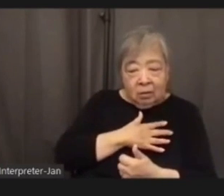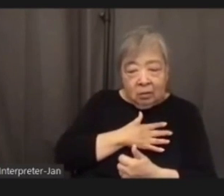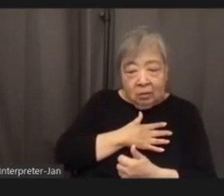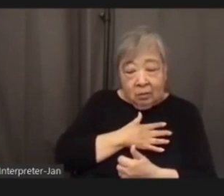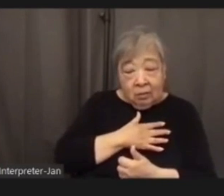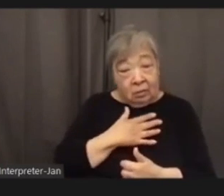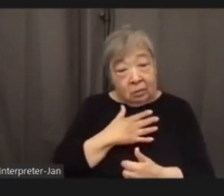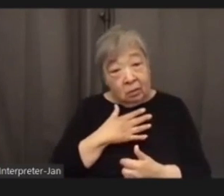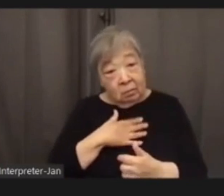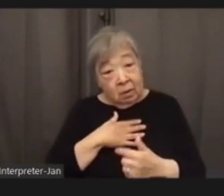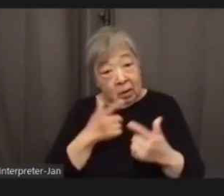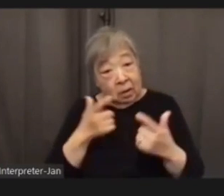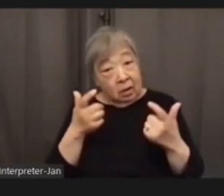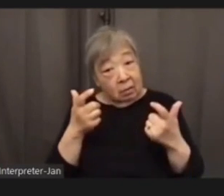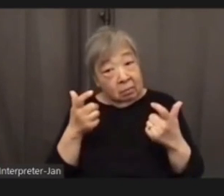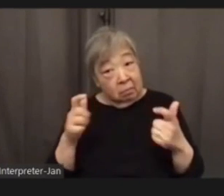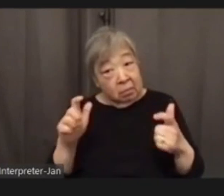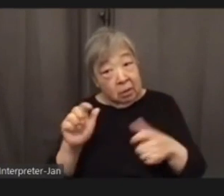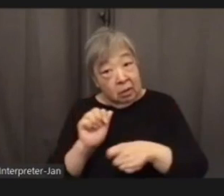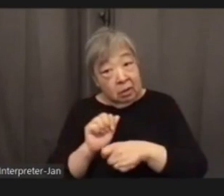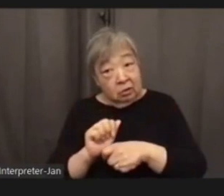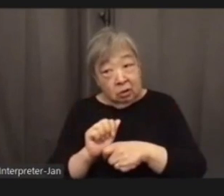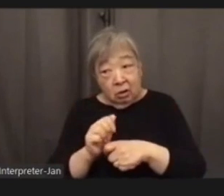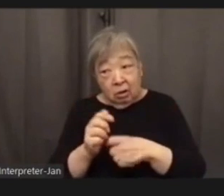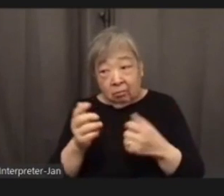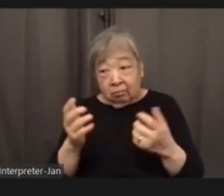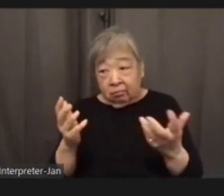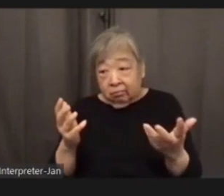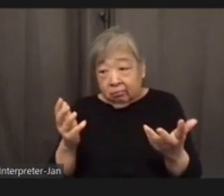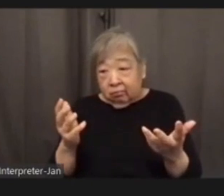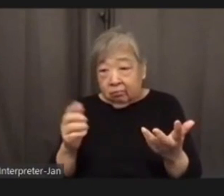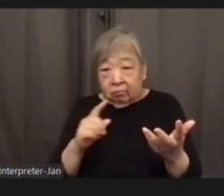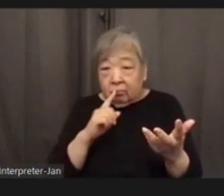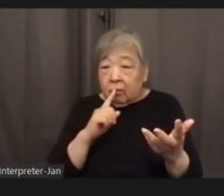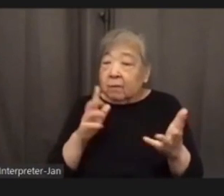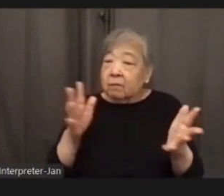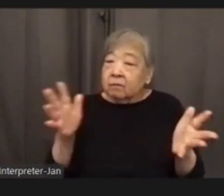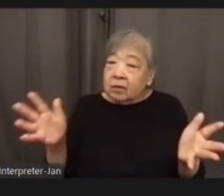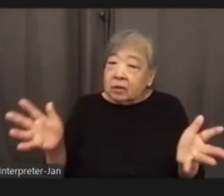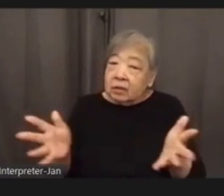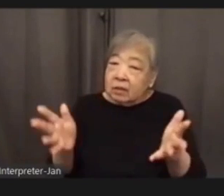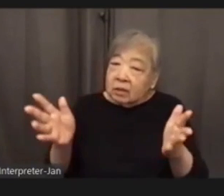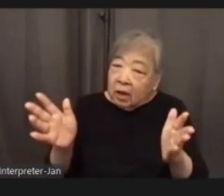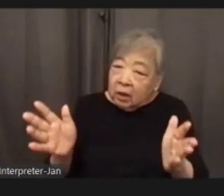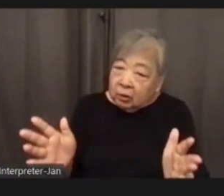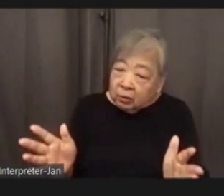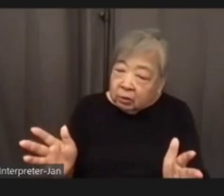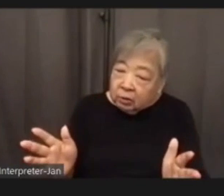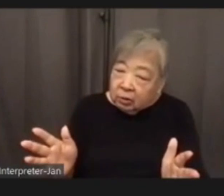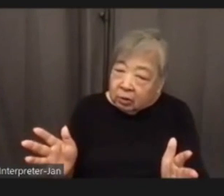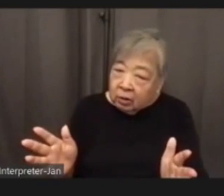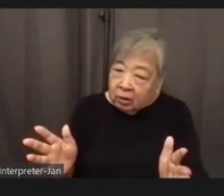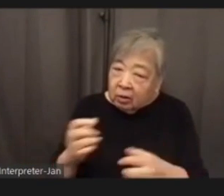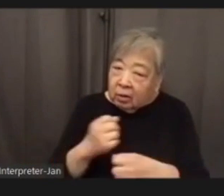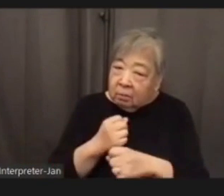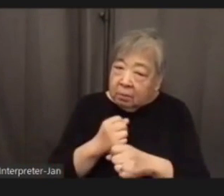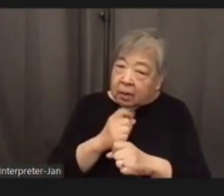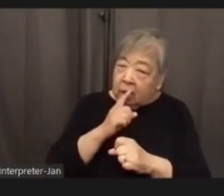just being a facilitator, making sure, understanding what her